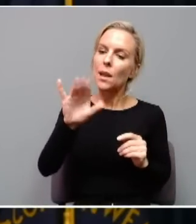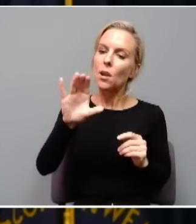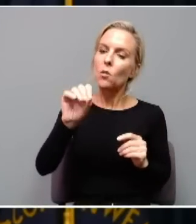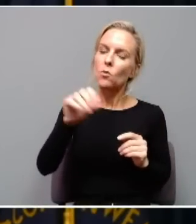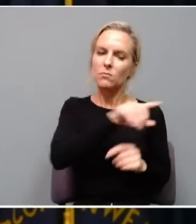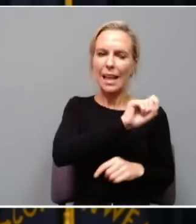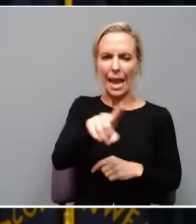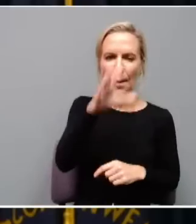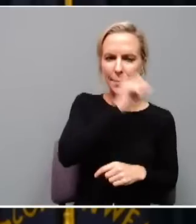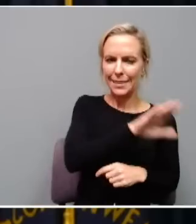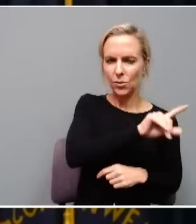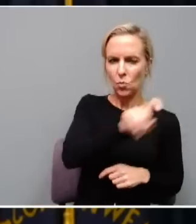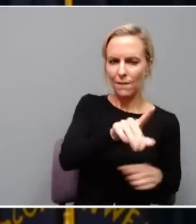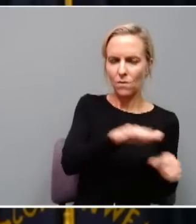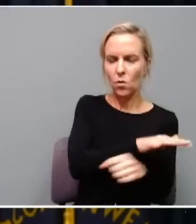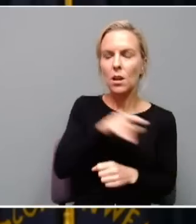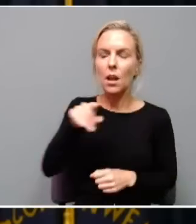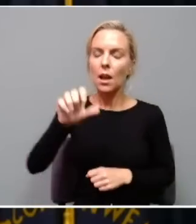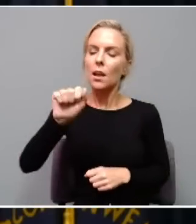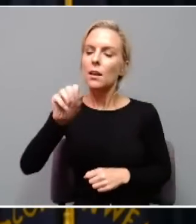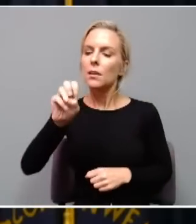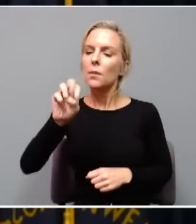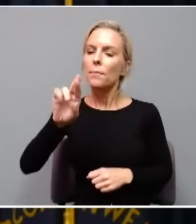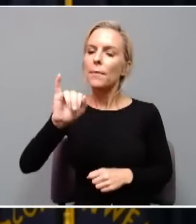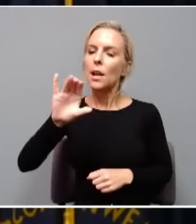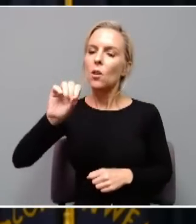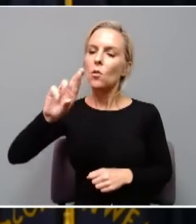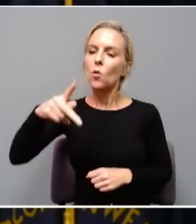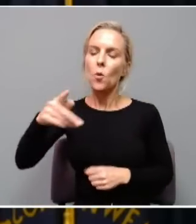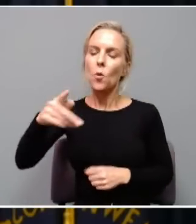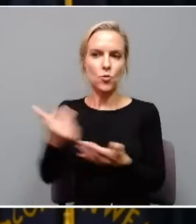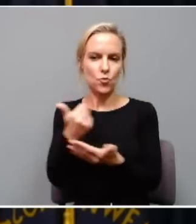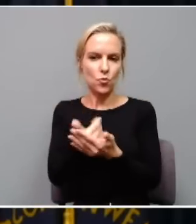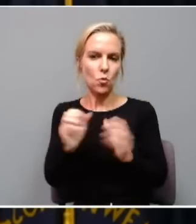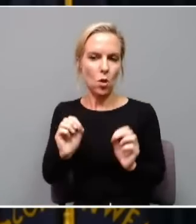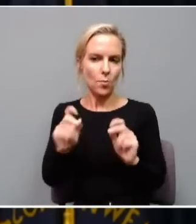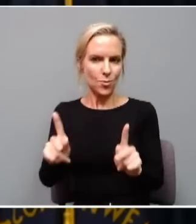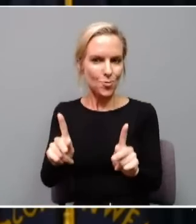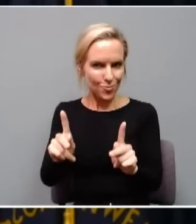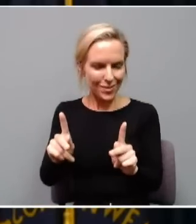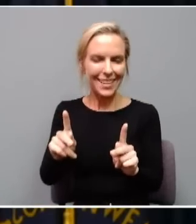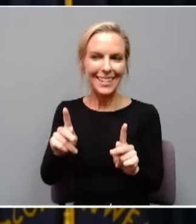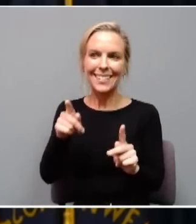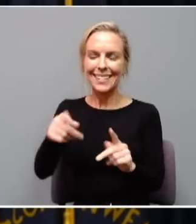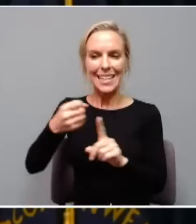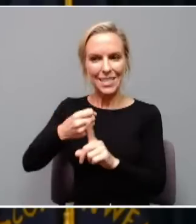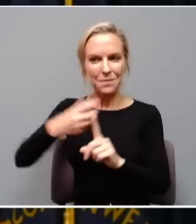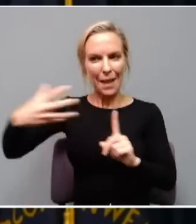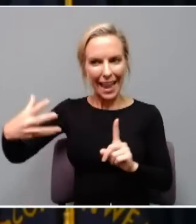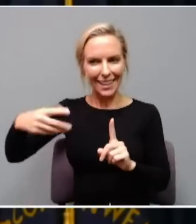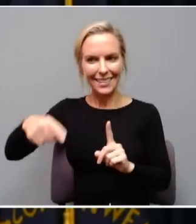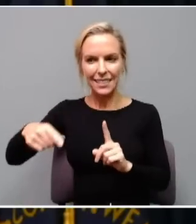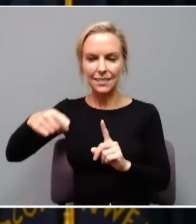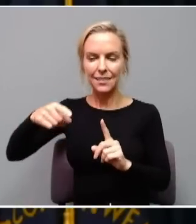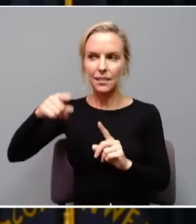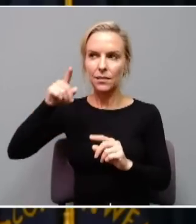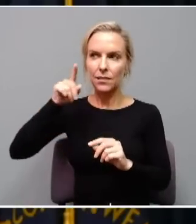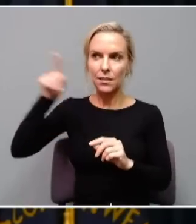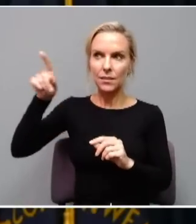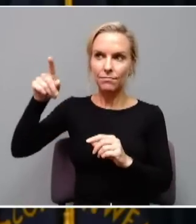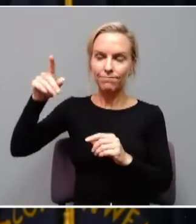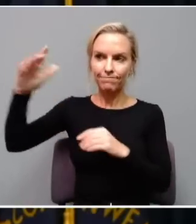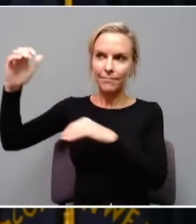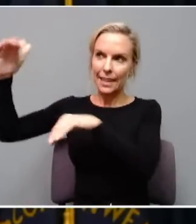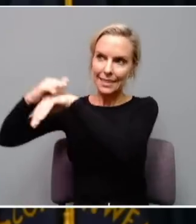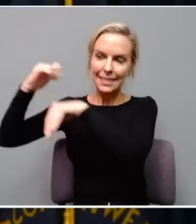exciting new opportunity. Certainly, the expansion of the National Guard being